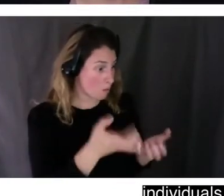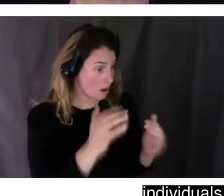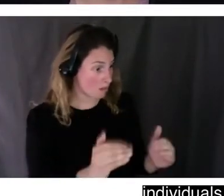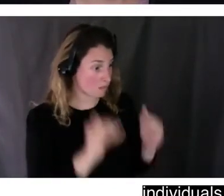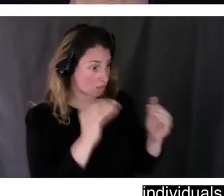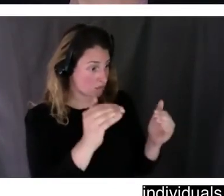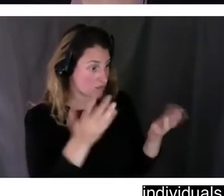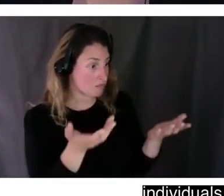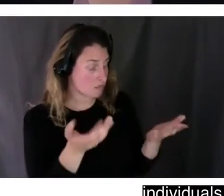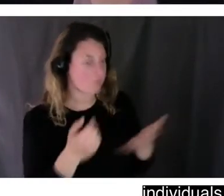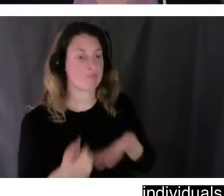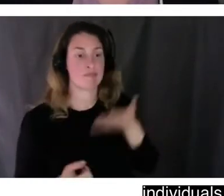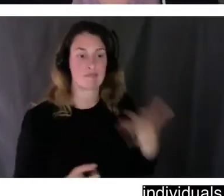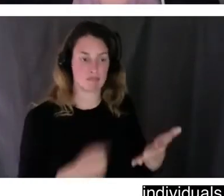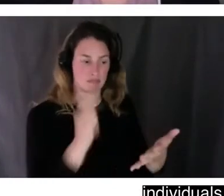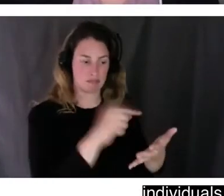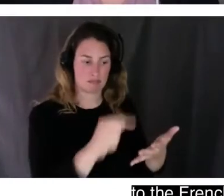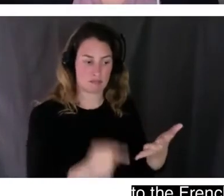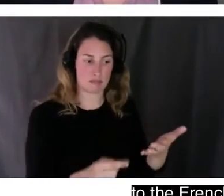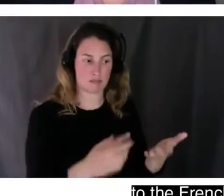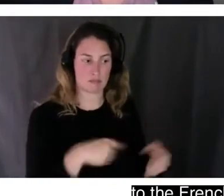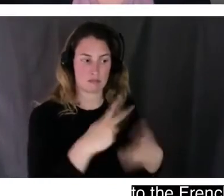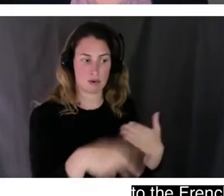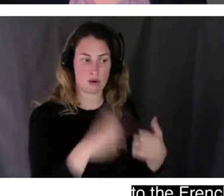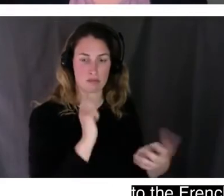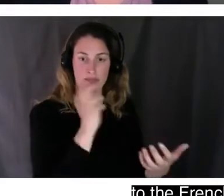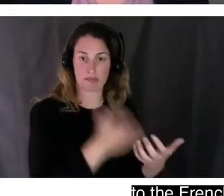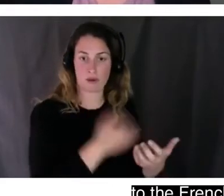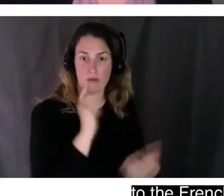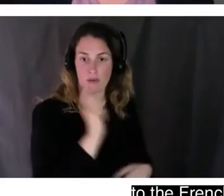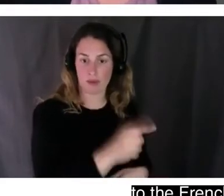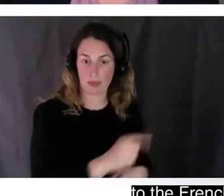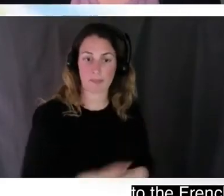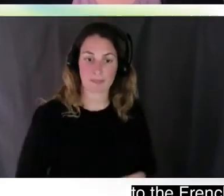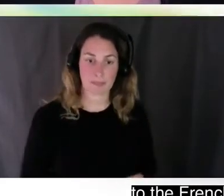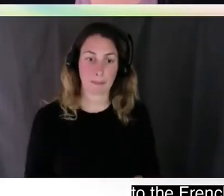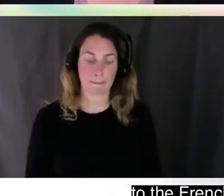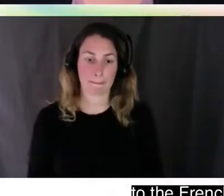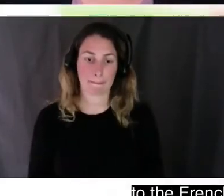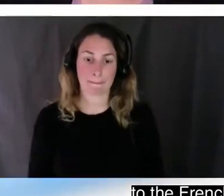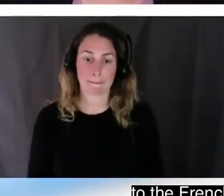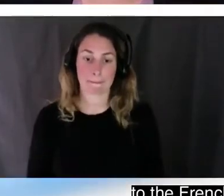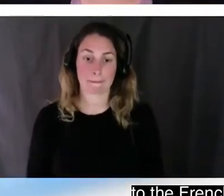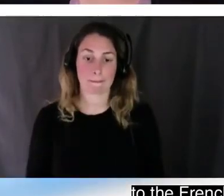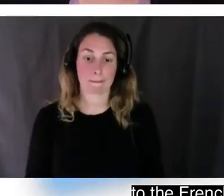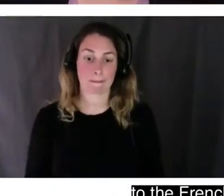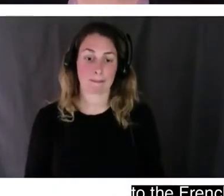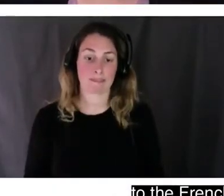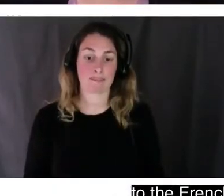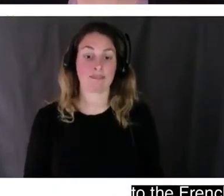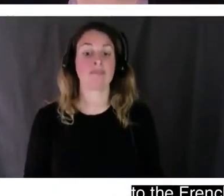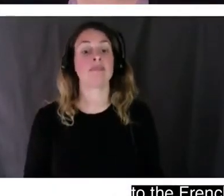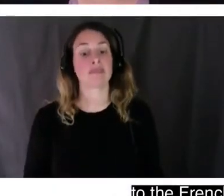be promoted. Also, too, there's the French and English language,